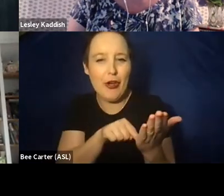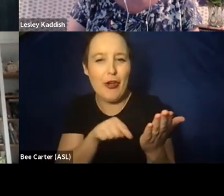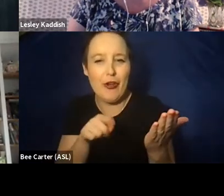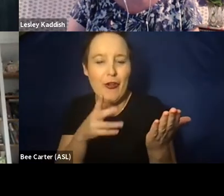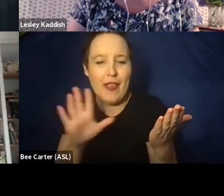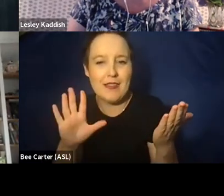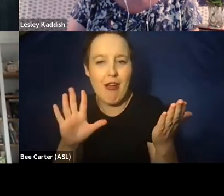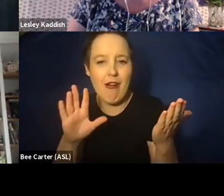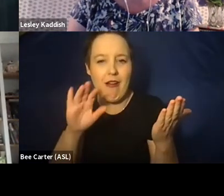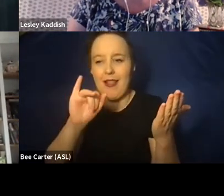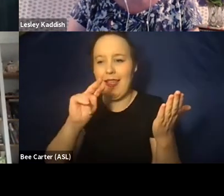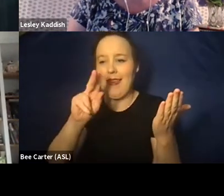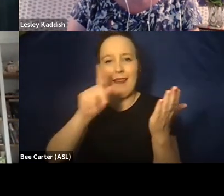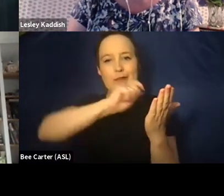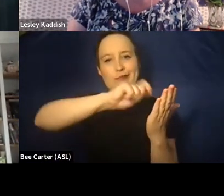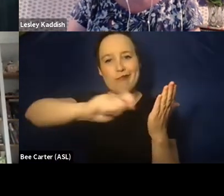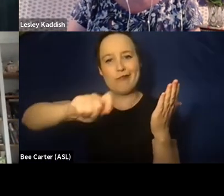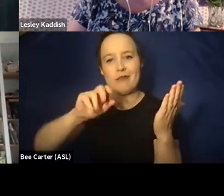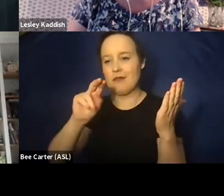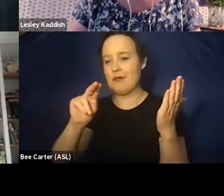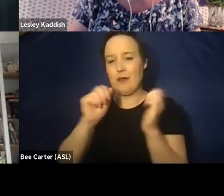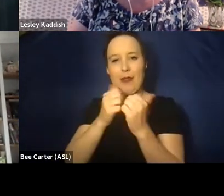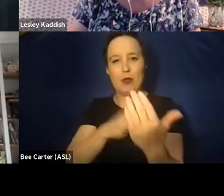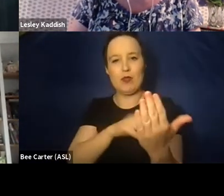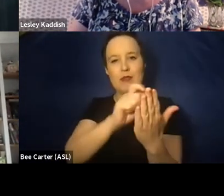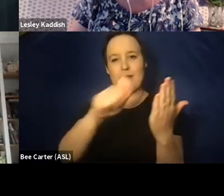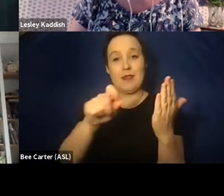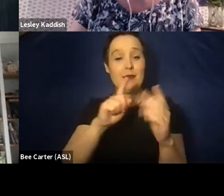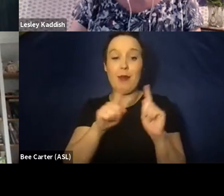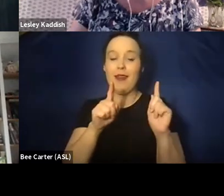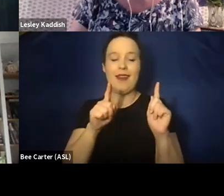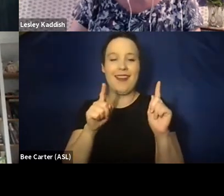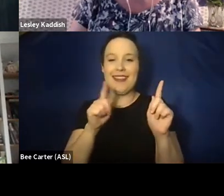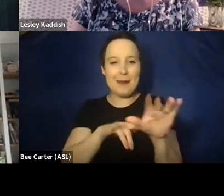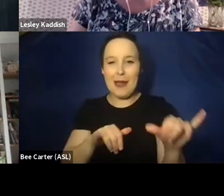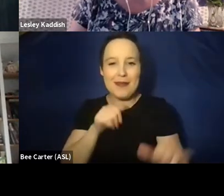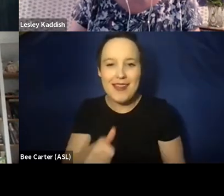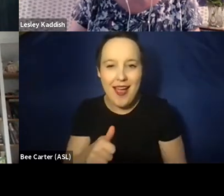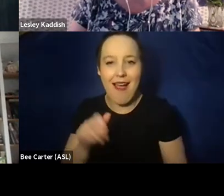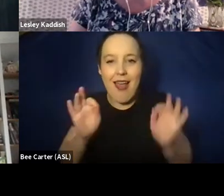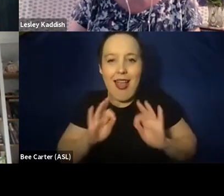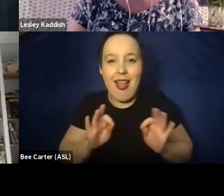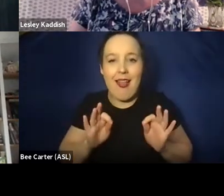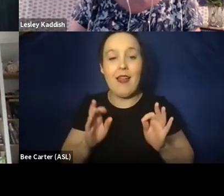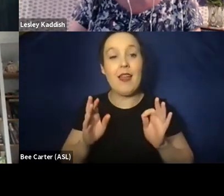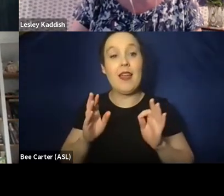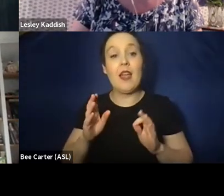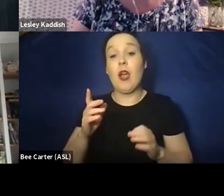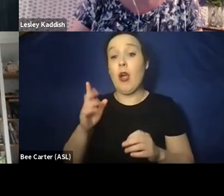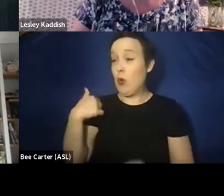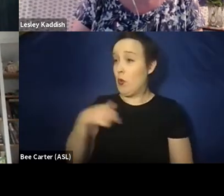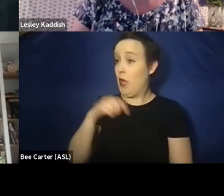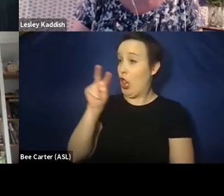it. And, but it's not. It would be the same thing if we walked by a person and just said, you're a collection